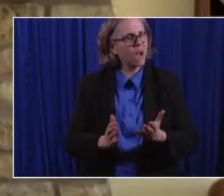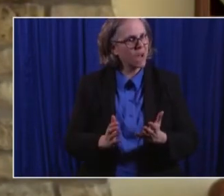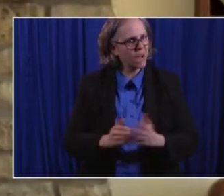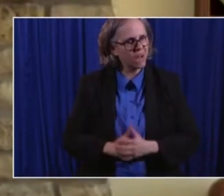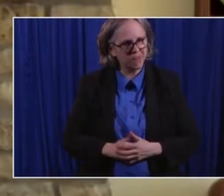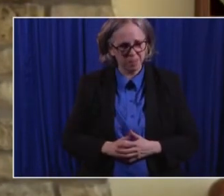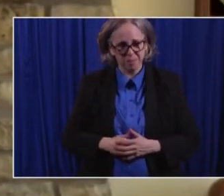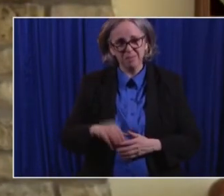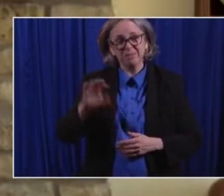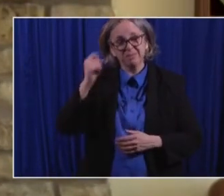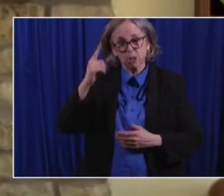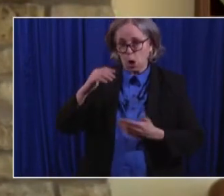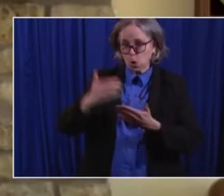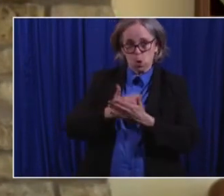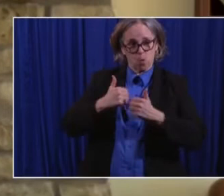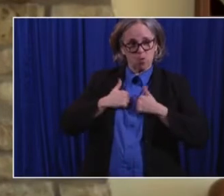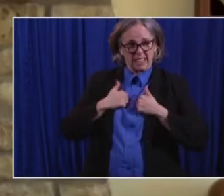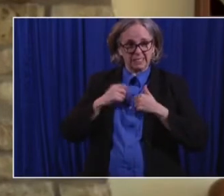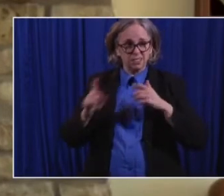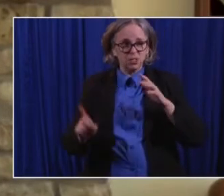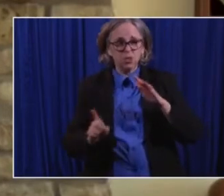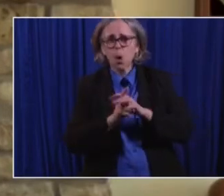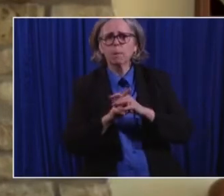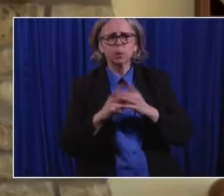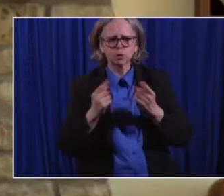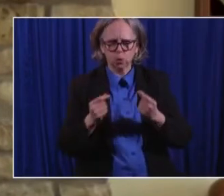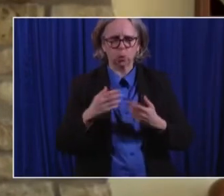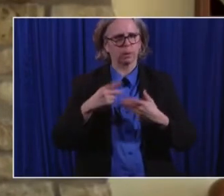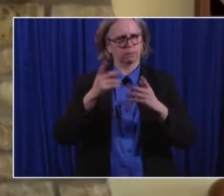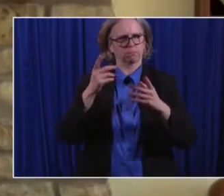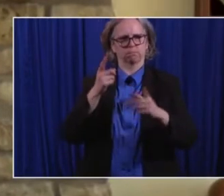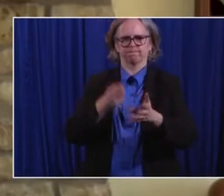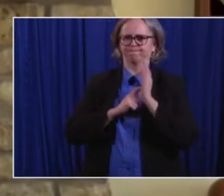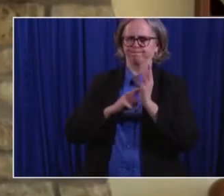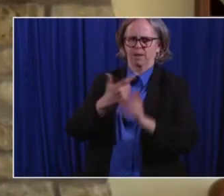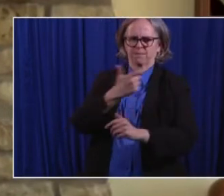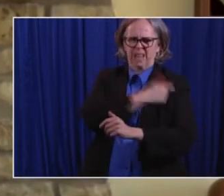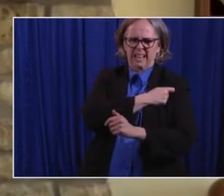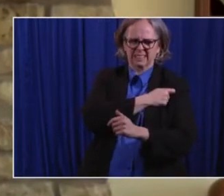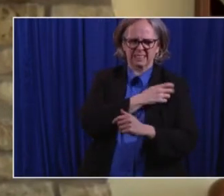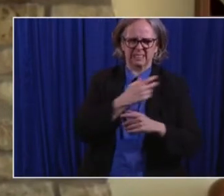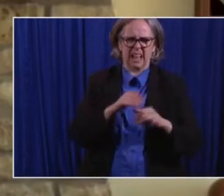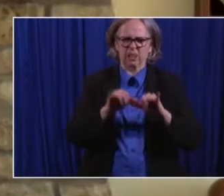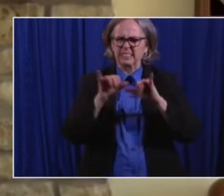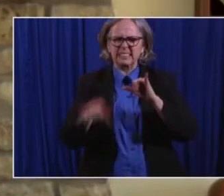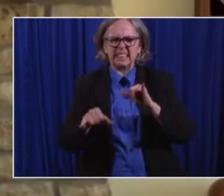days before being transferred to the new living area with the rest of the veteran population.